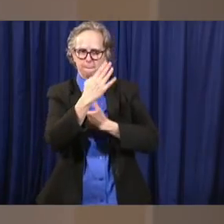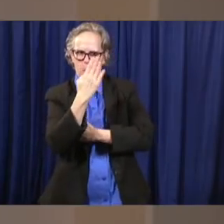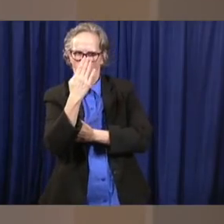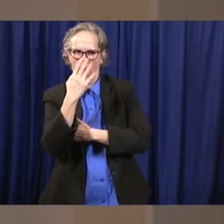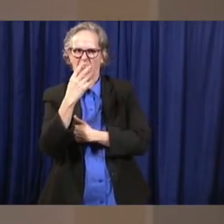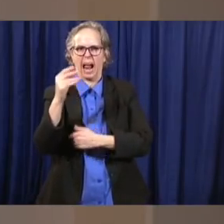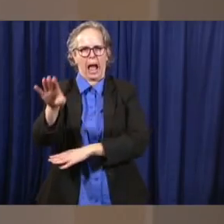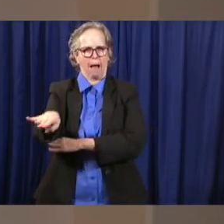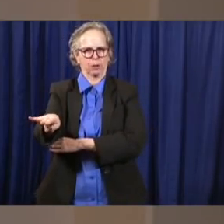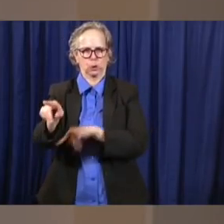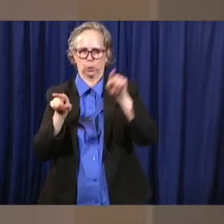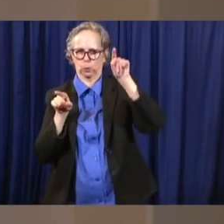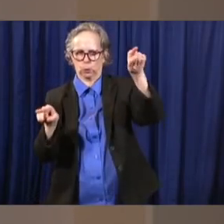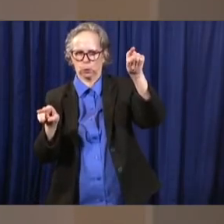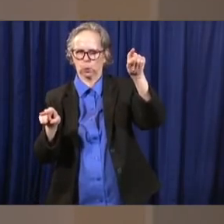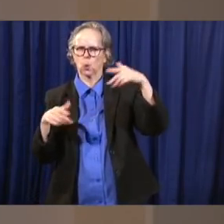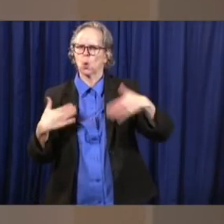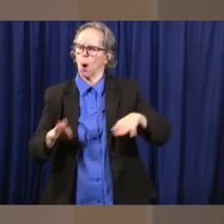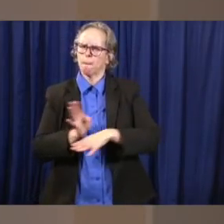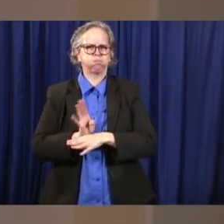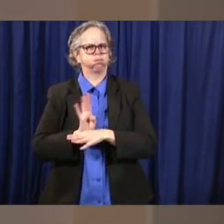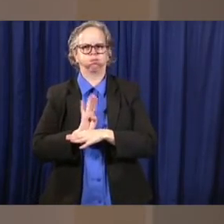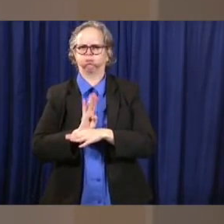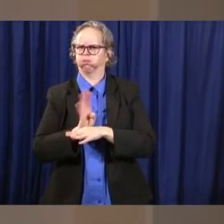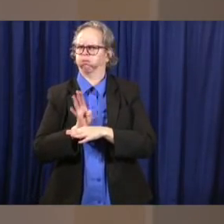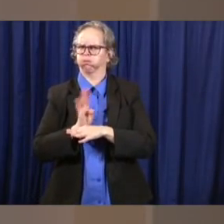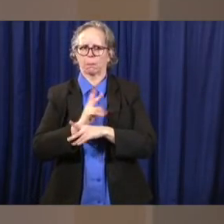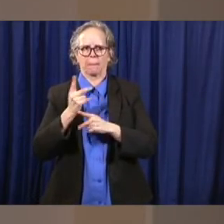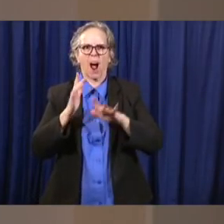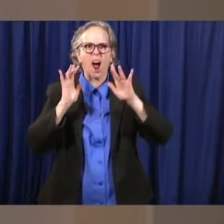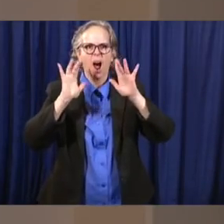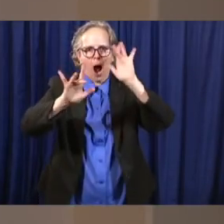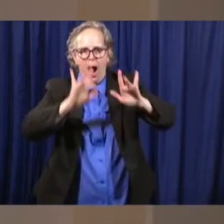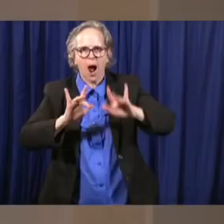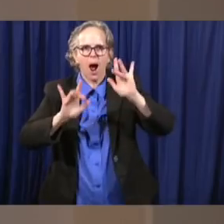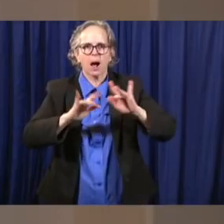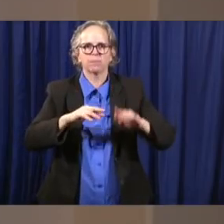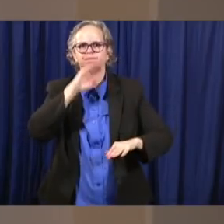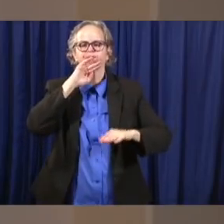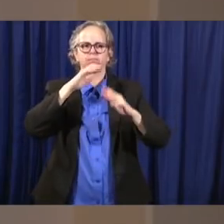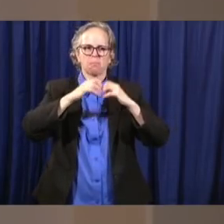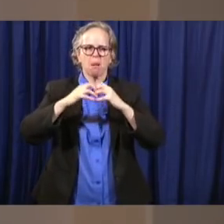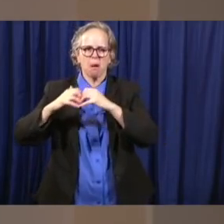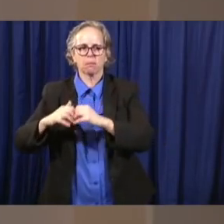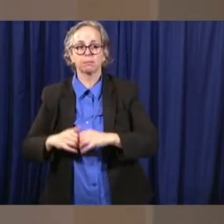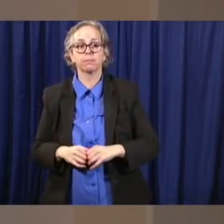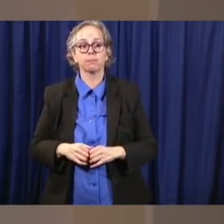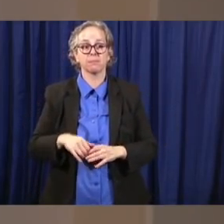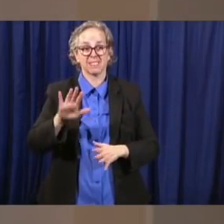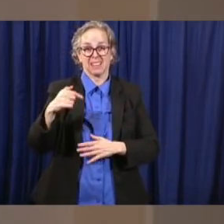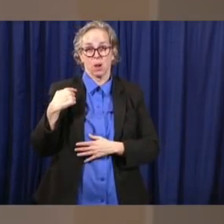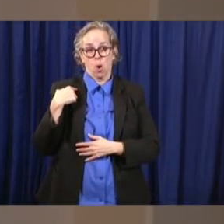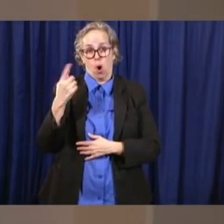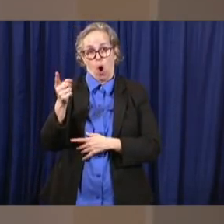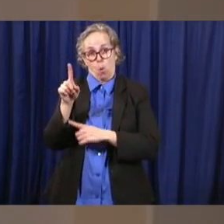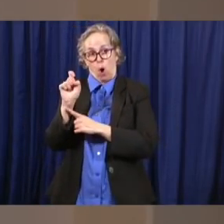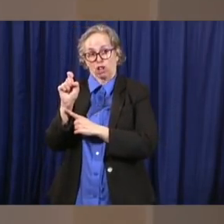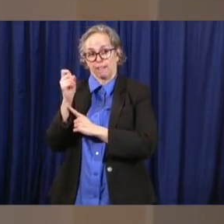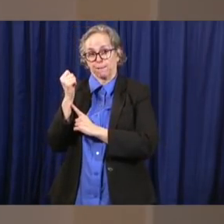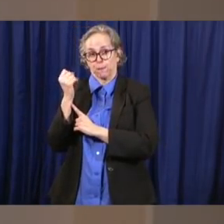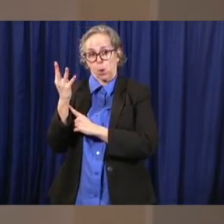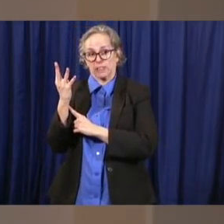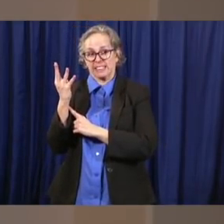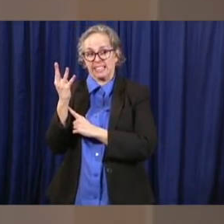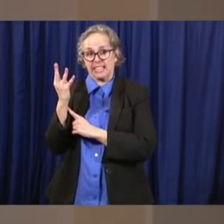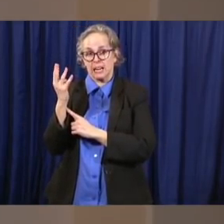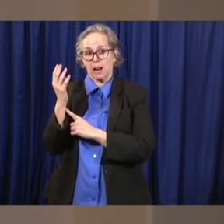as possible. There have been $114 million, over